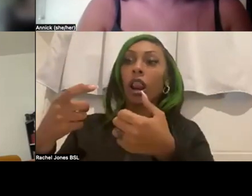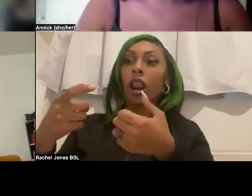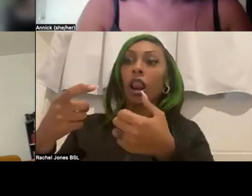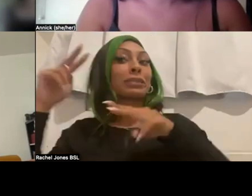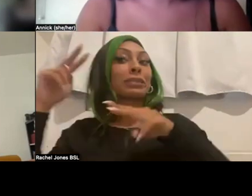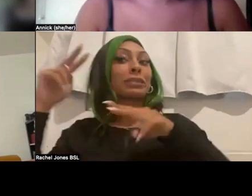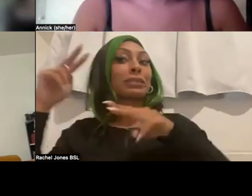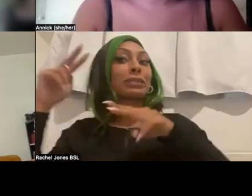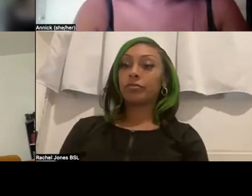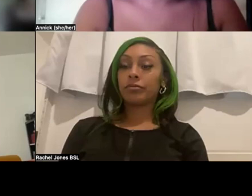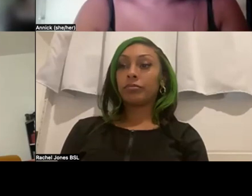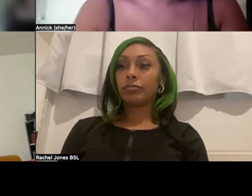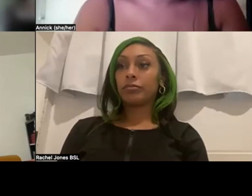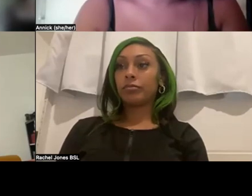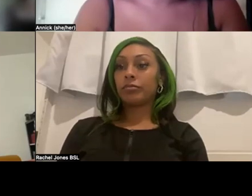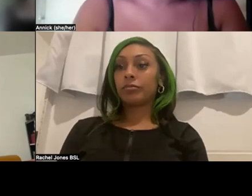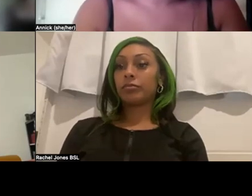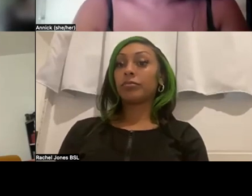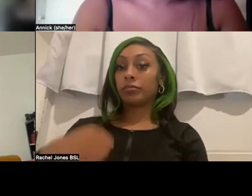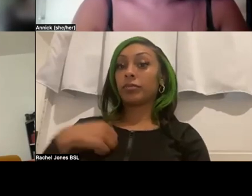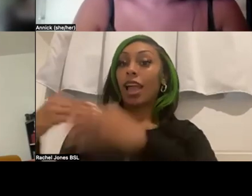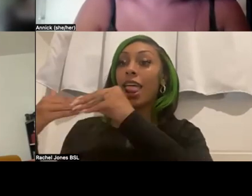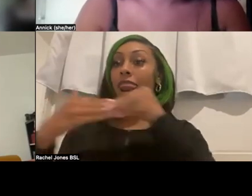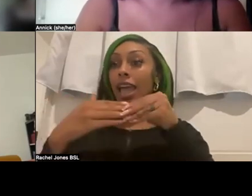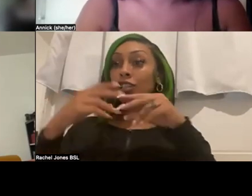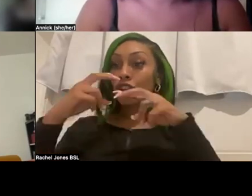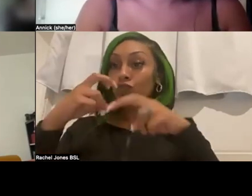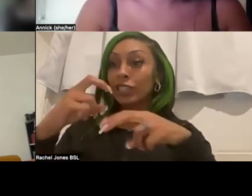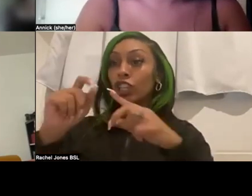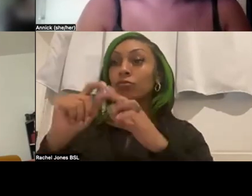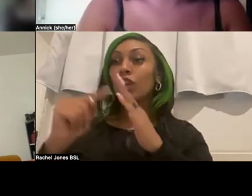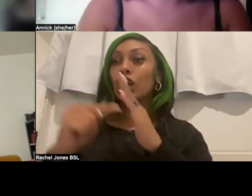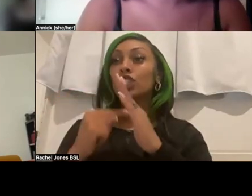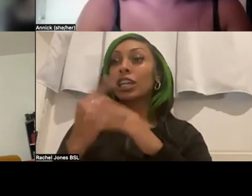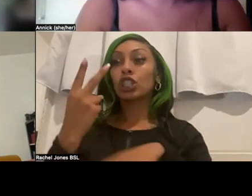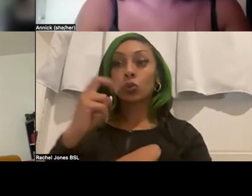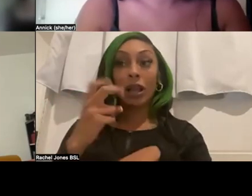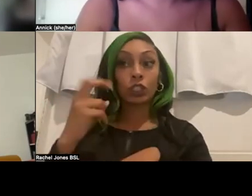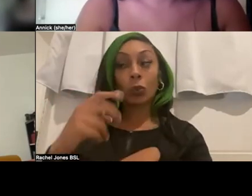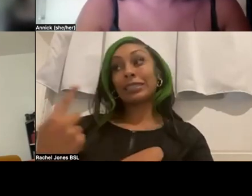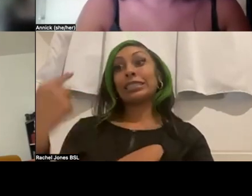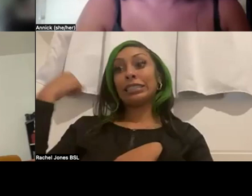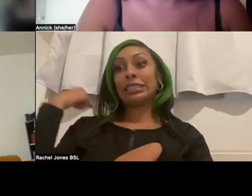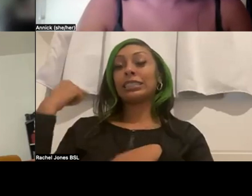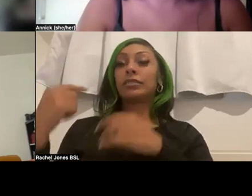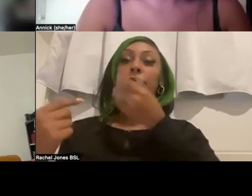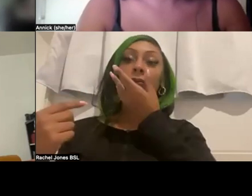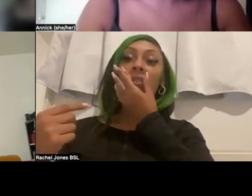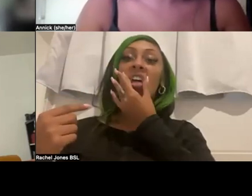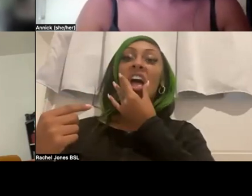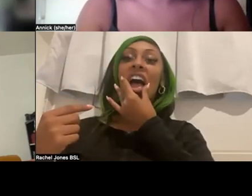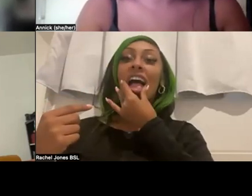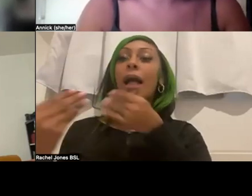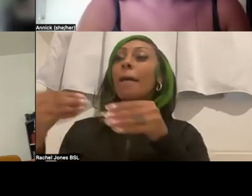I led a research project in 2020 that was part of the Voices